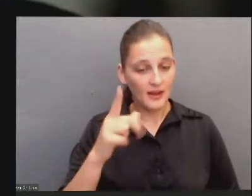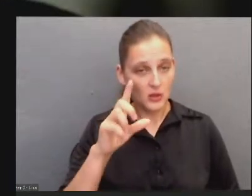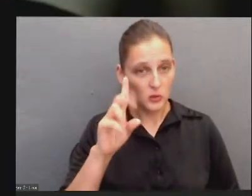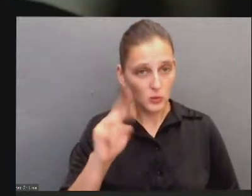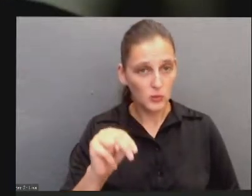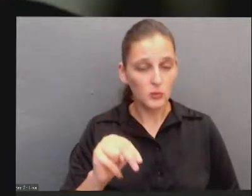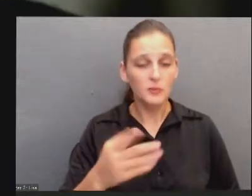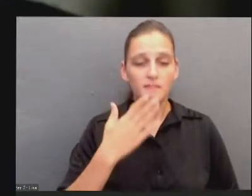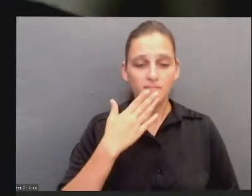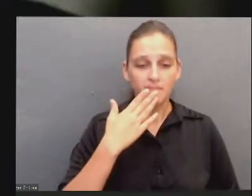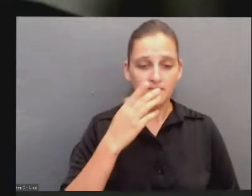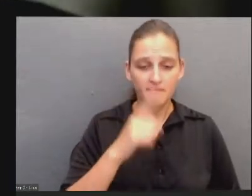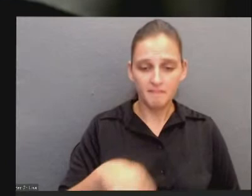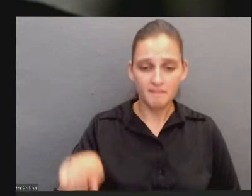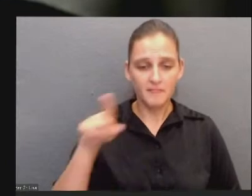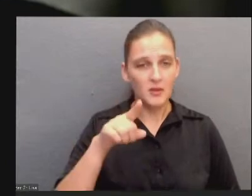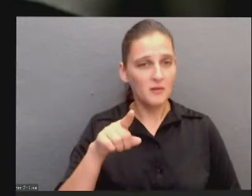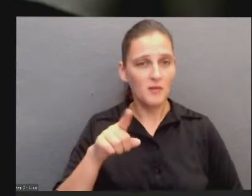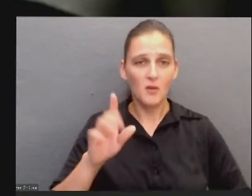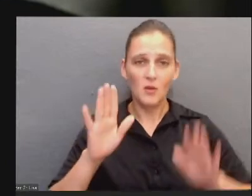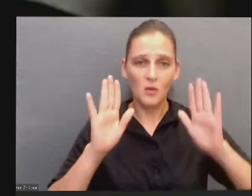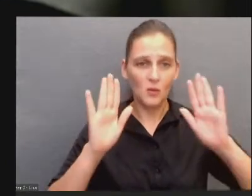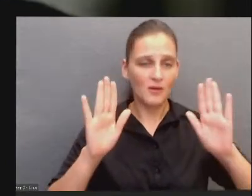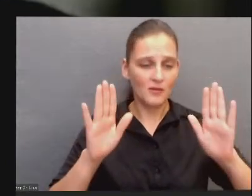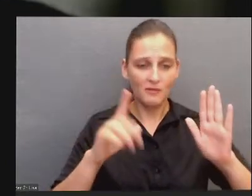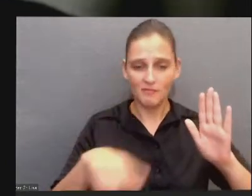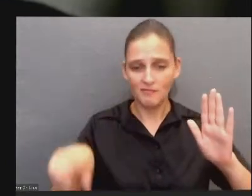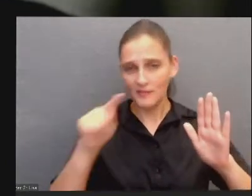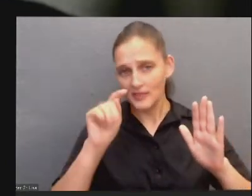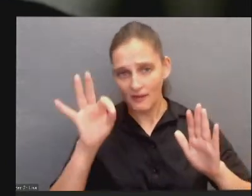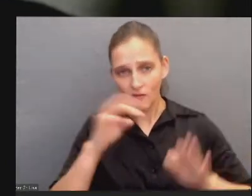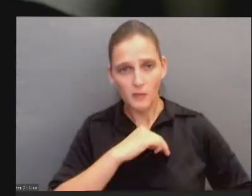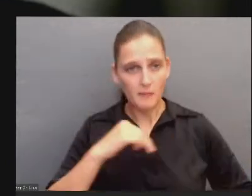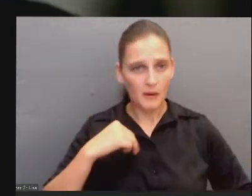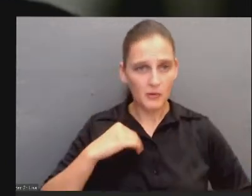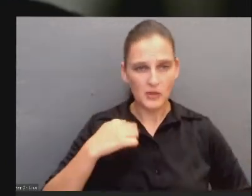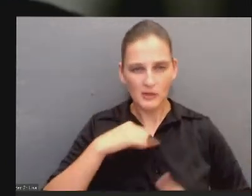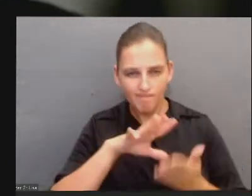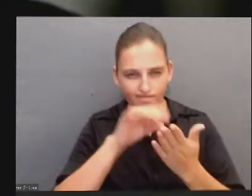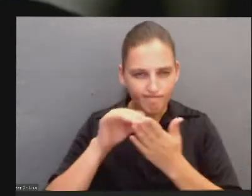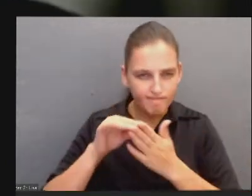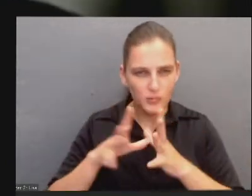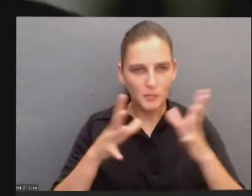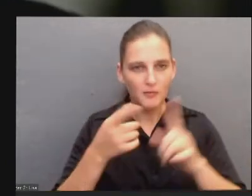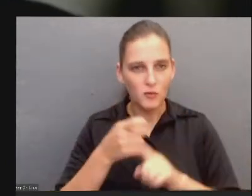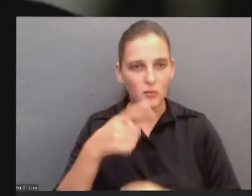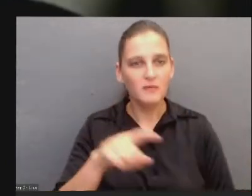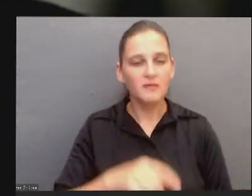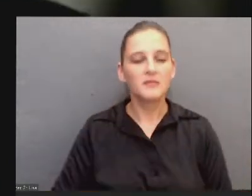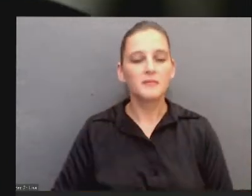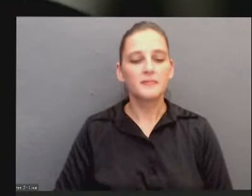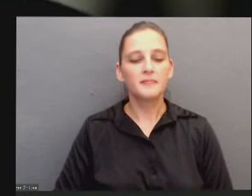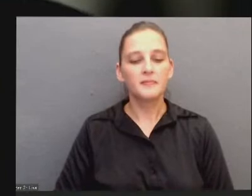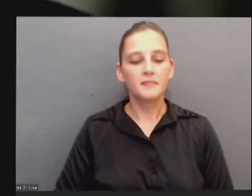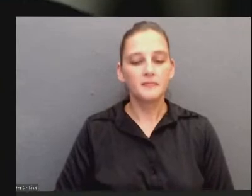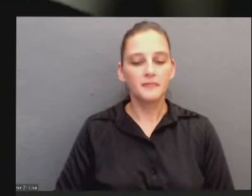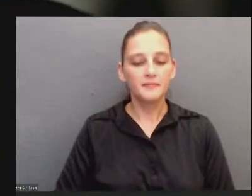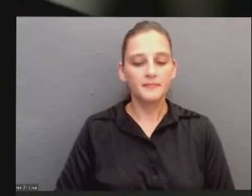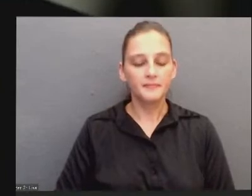and all the incredible colleagues that have been part of this task force. I've learned so much from. I just wanted